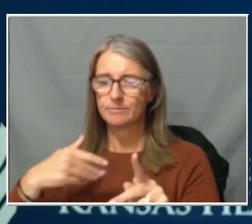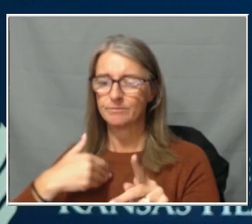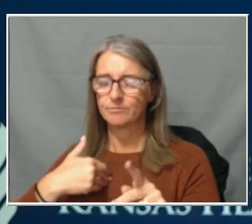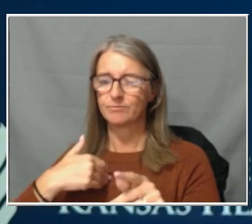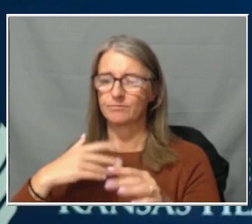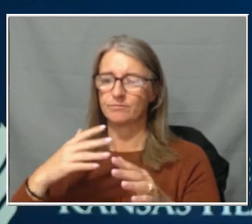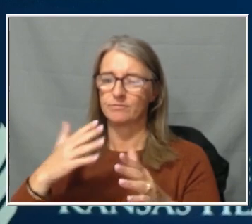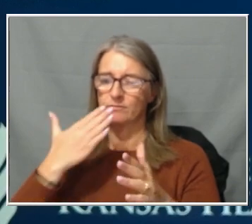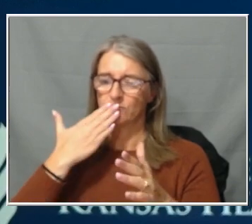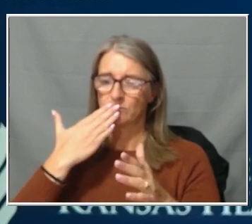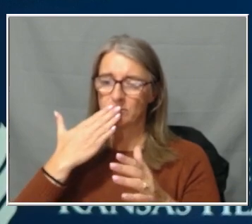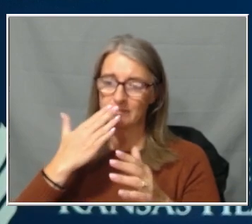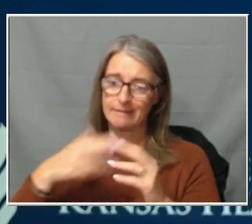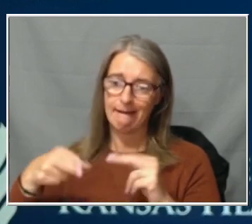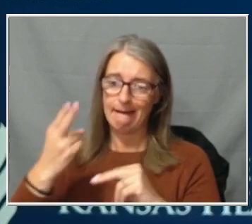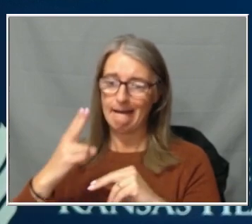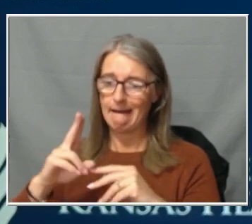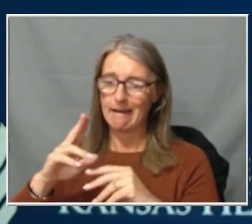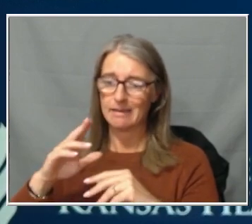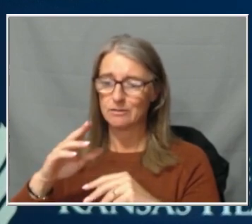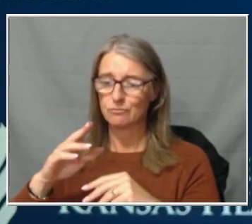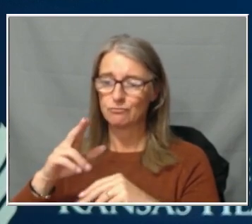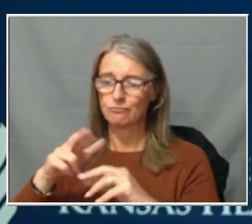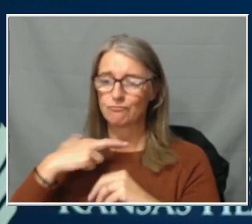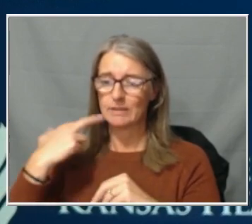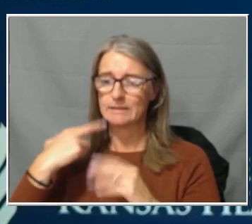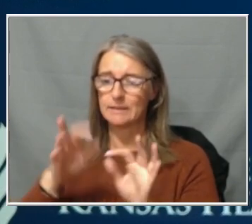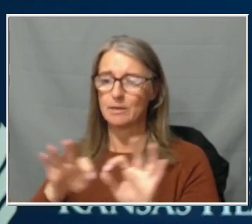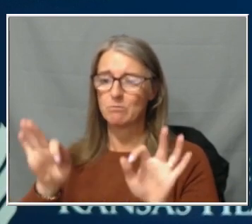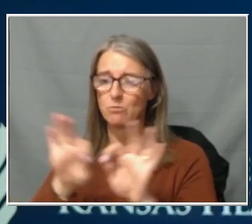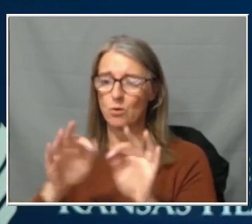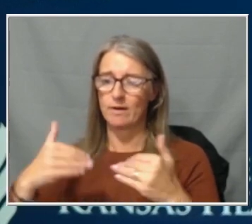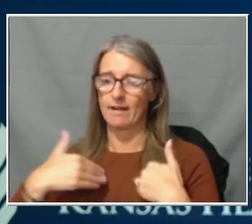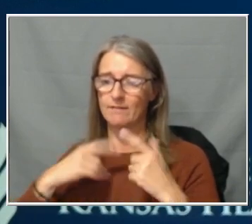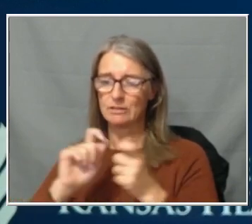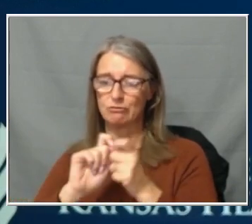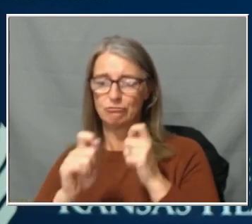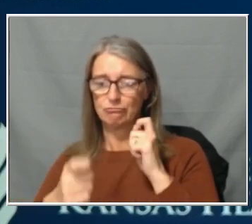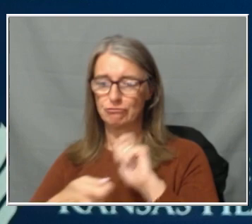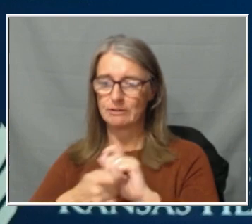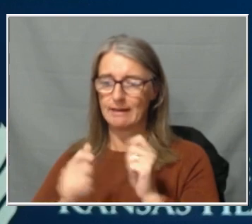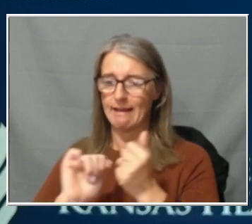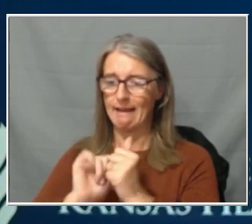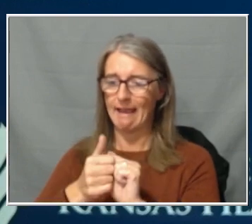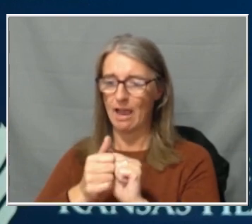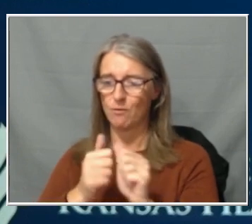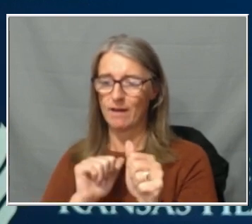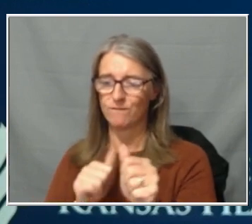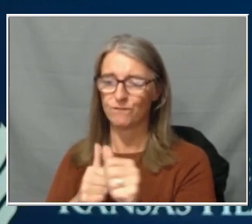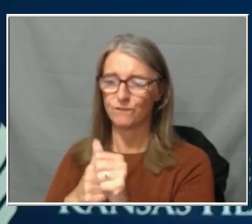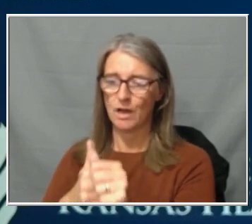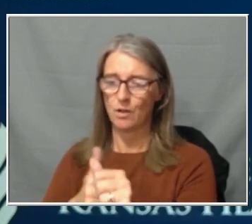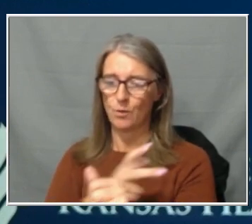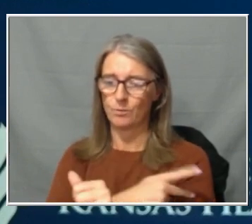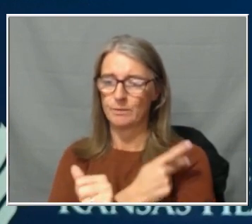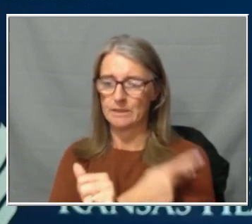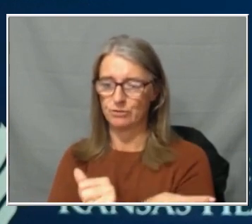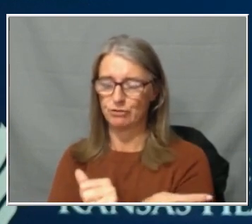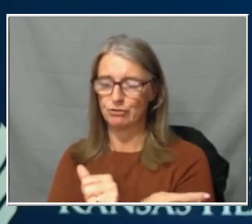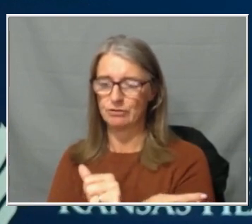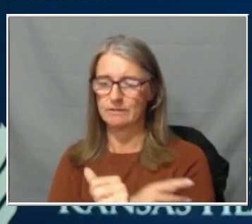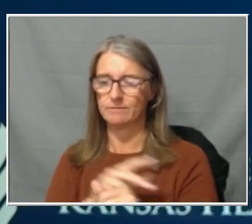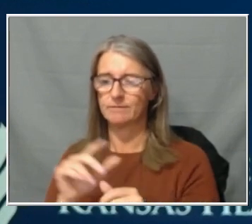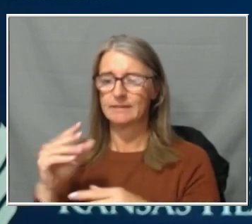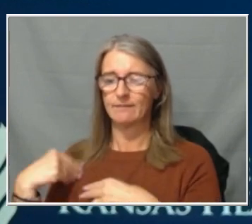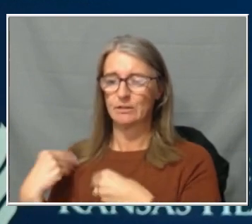at greater risk. It's really important to have that information because it changes how we follow a patient, and if it's a gene